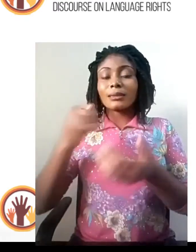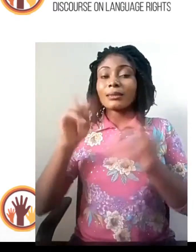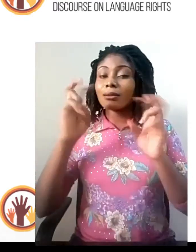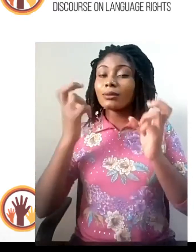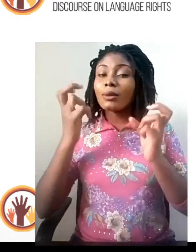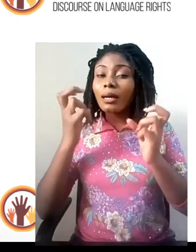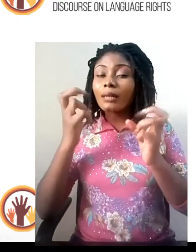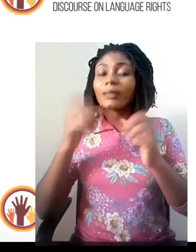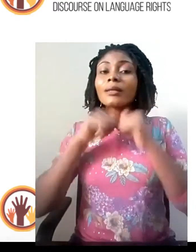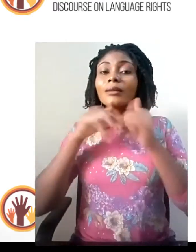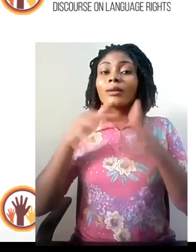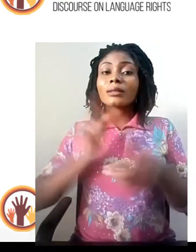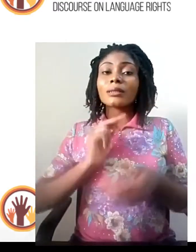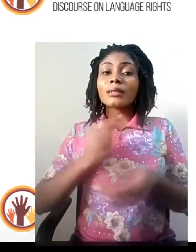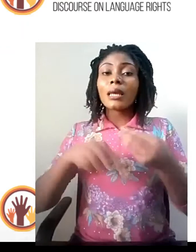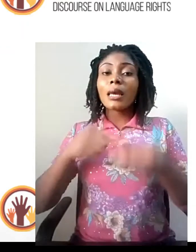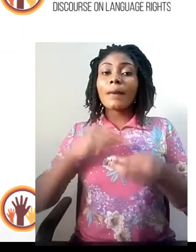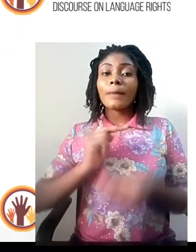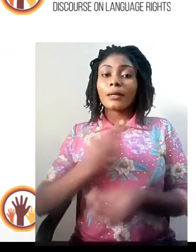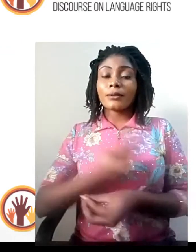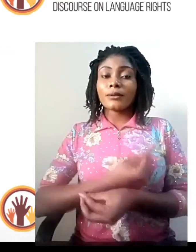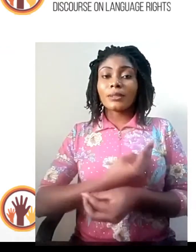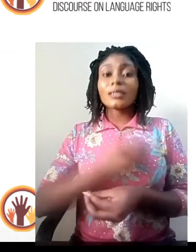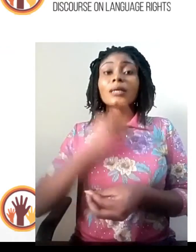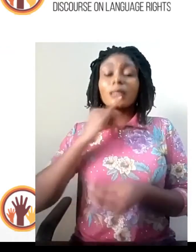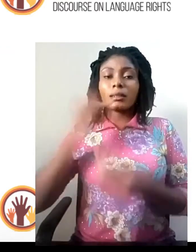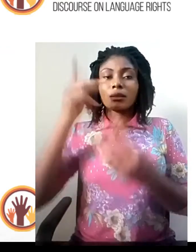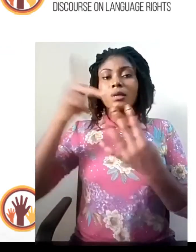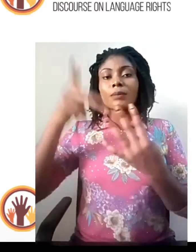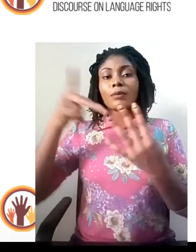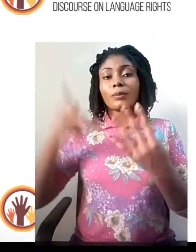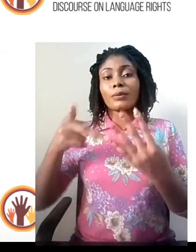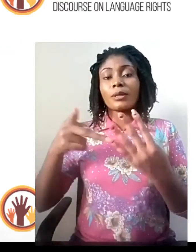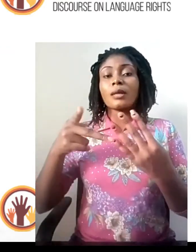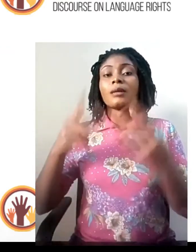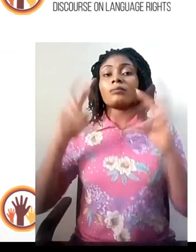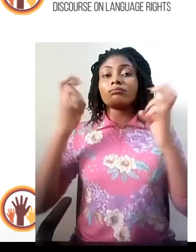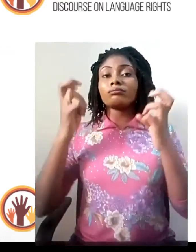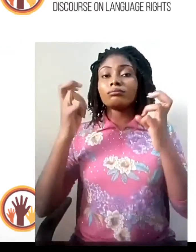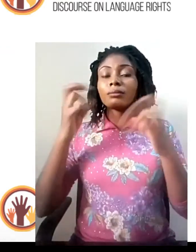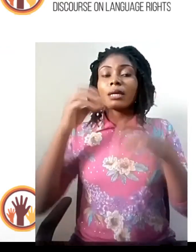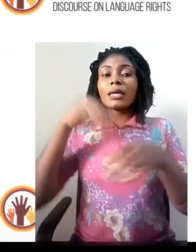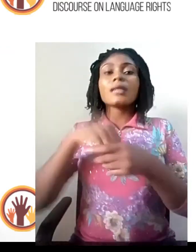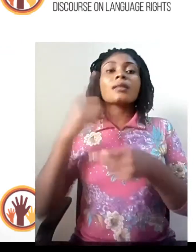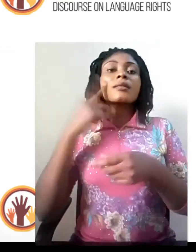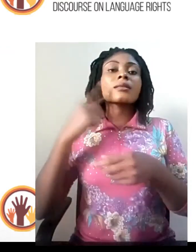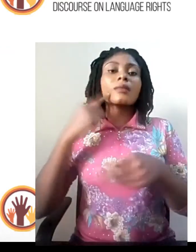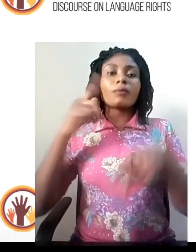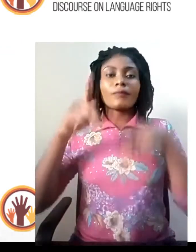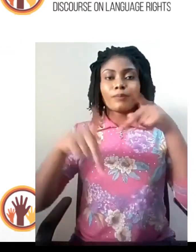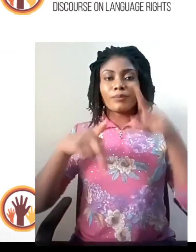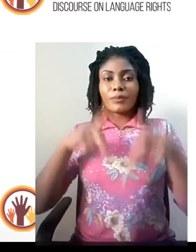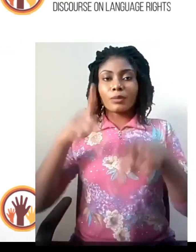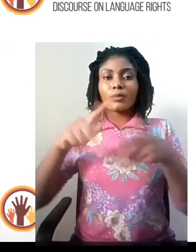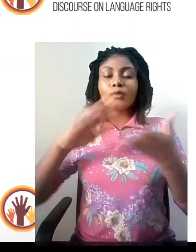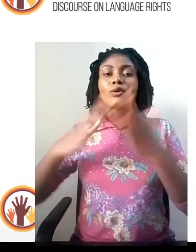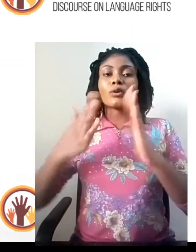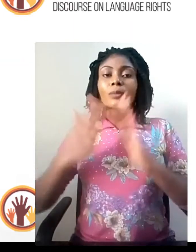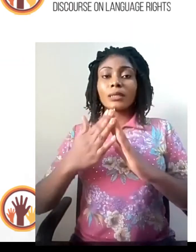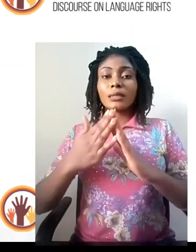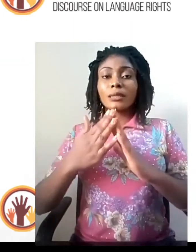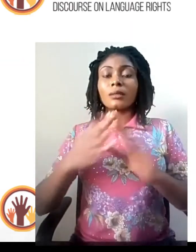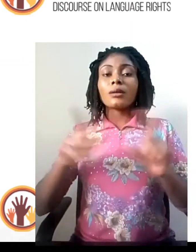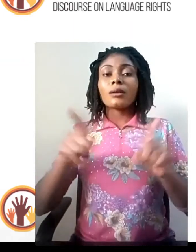Without Us is a popular slogan amongst deaf people, by extension amongst people